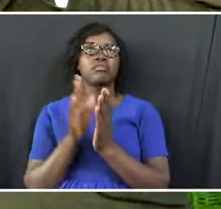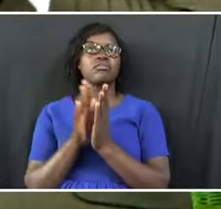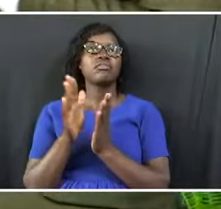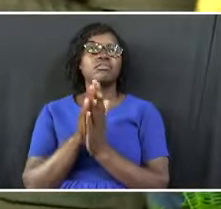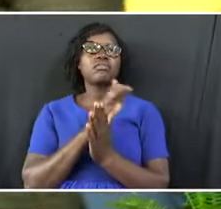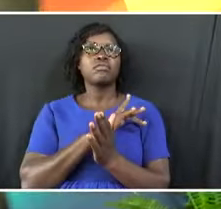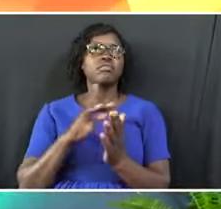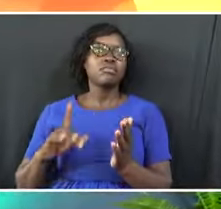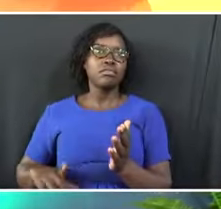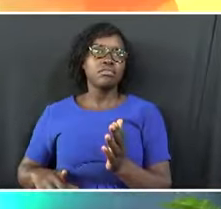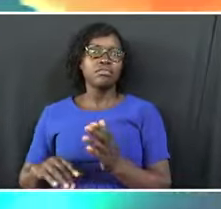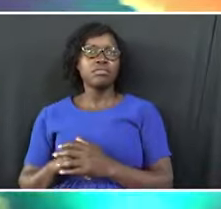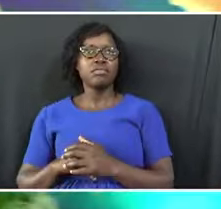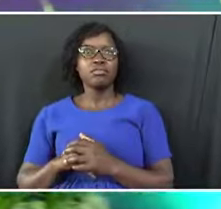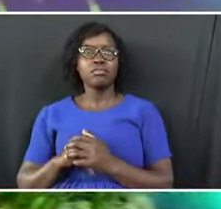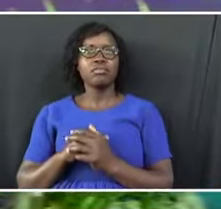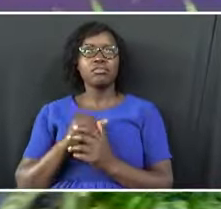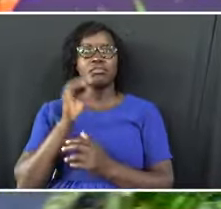Lord.